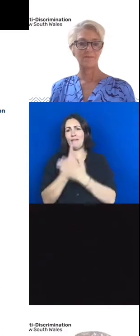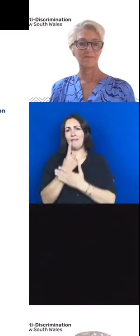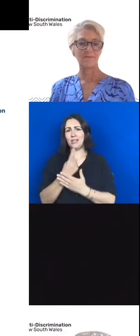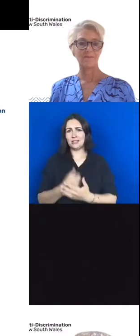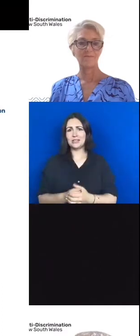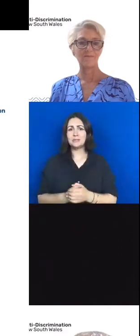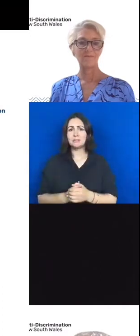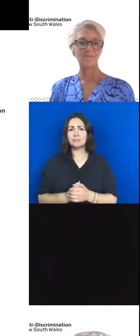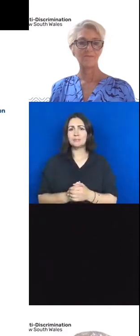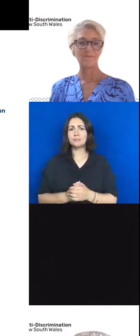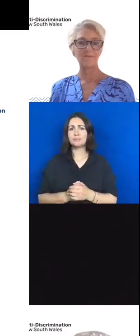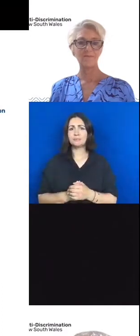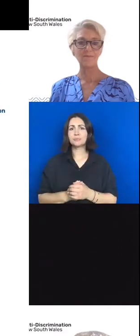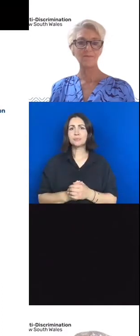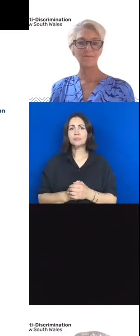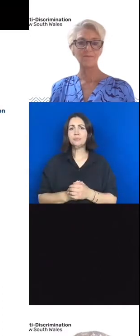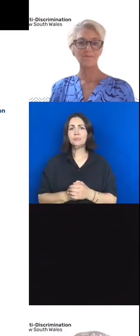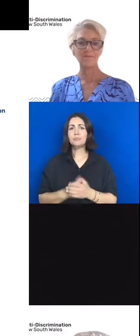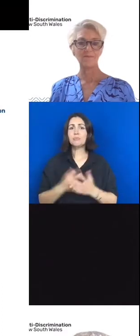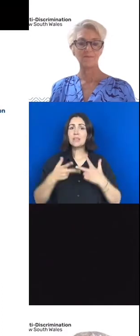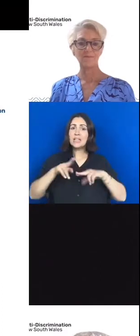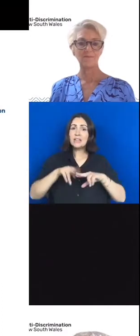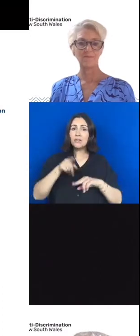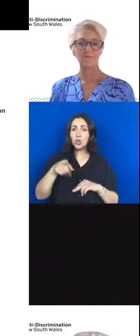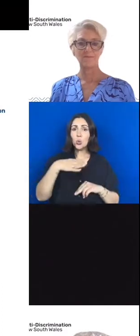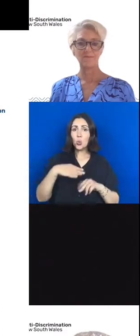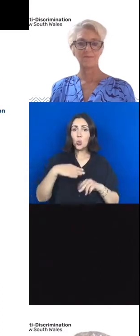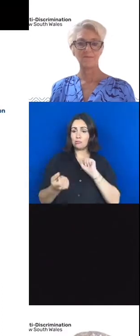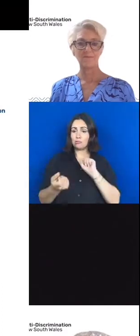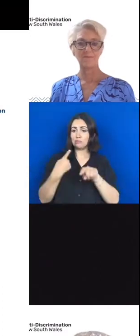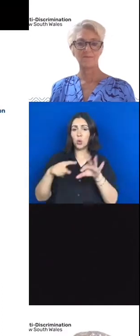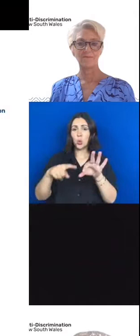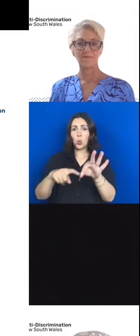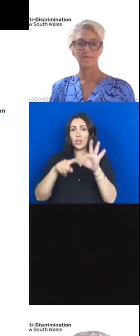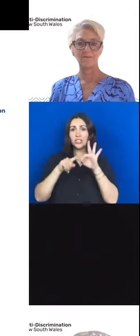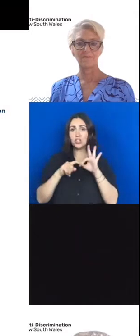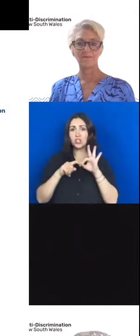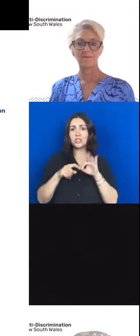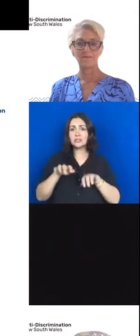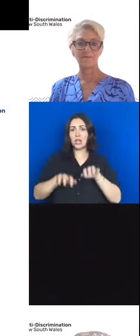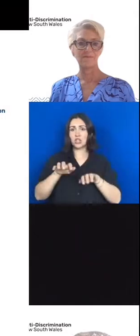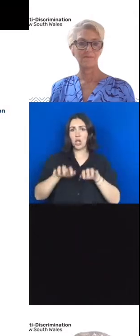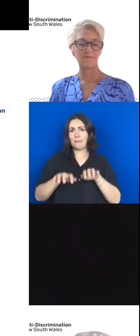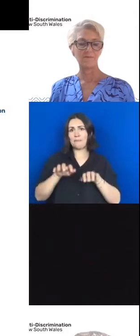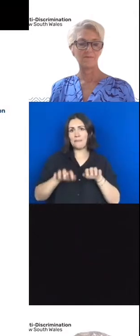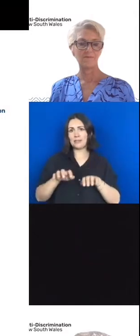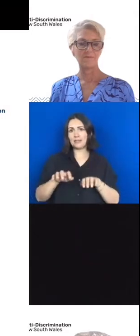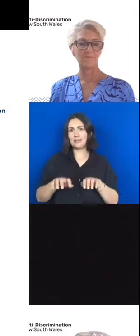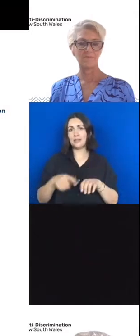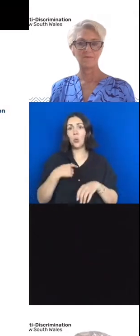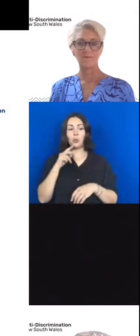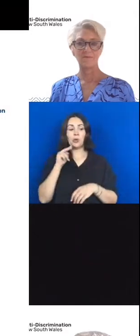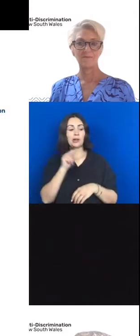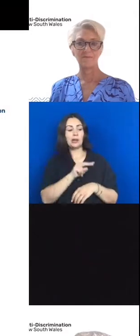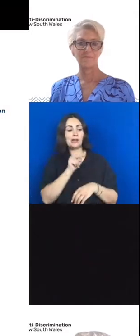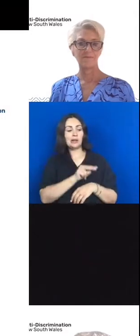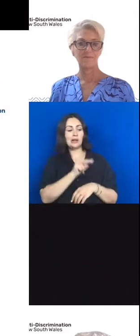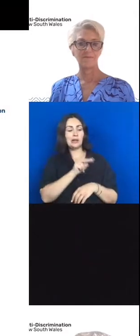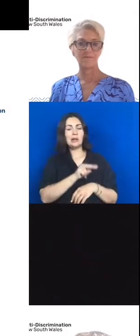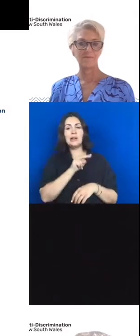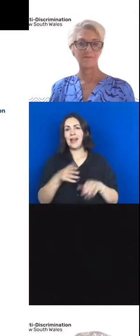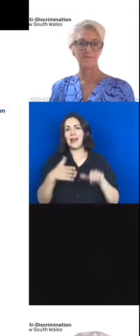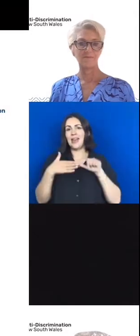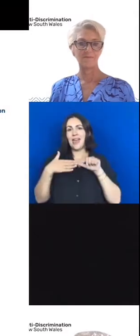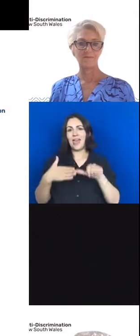You will be able to send your questions to us using the chat function. We will answer frequently asked questions in the Q&A